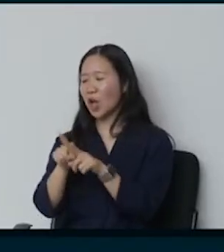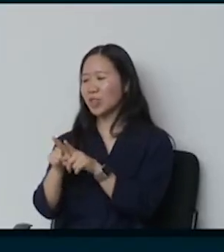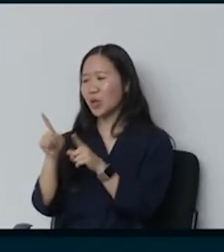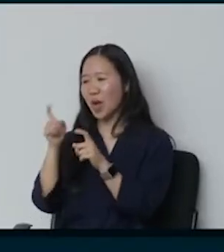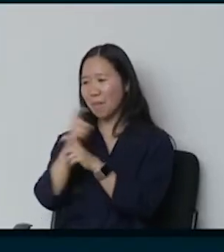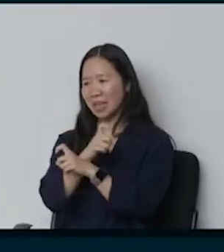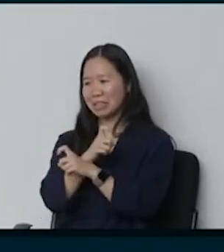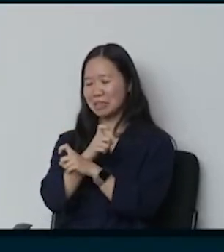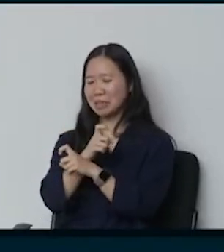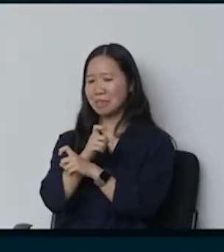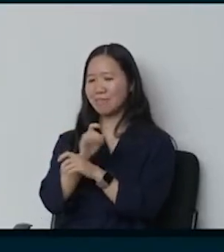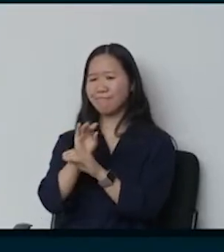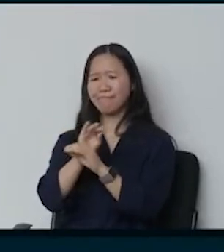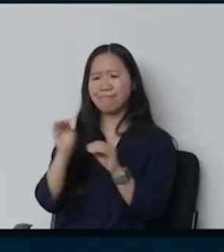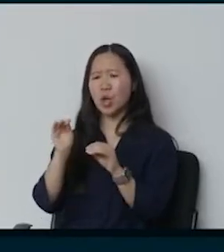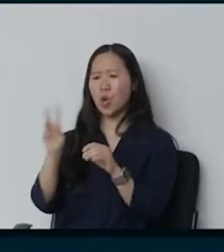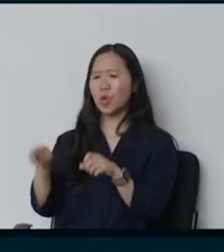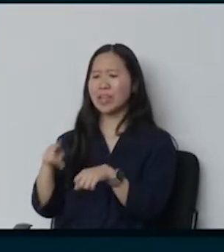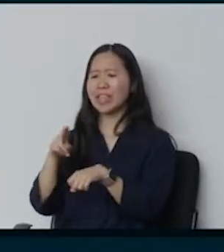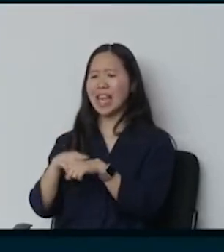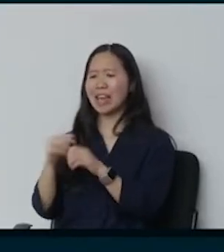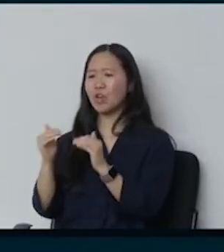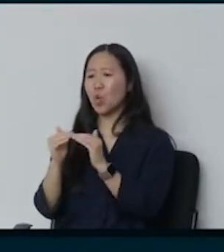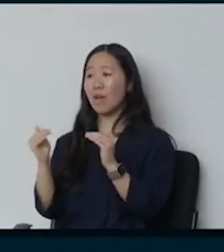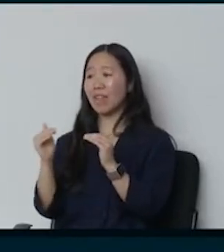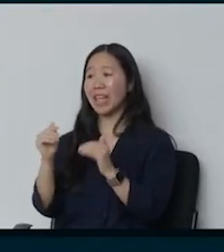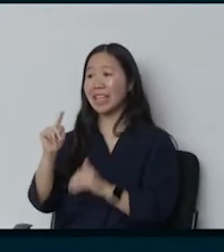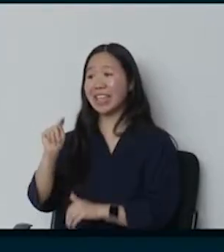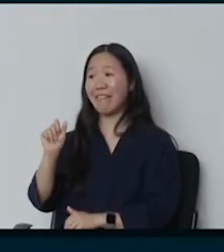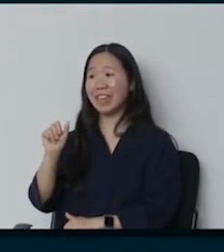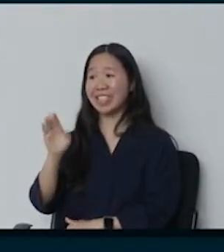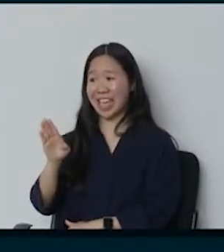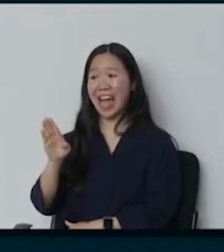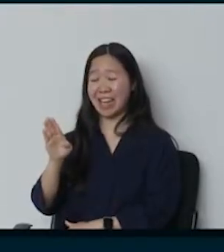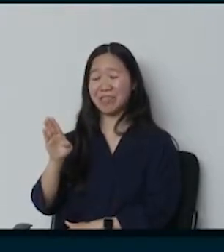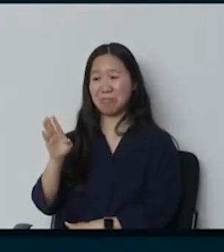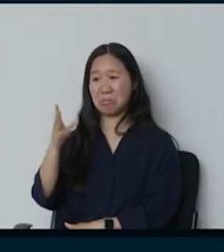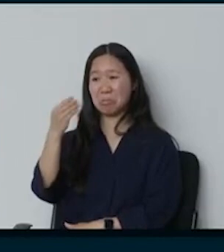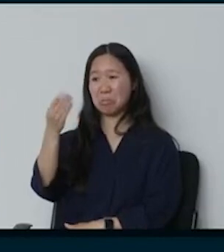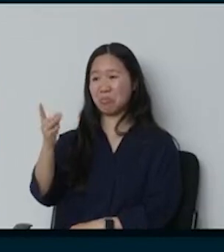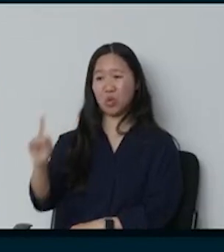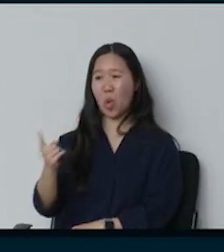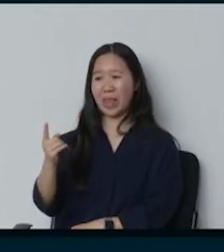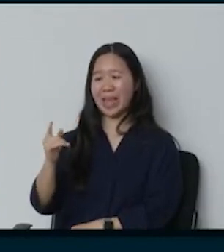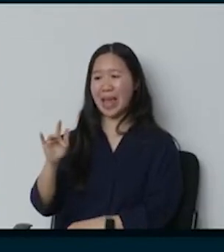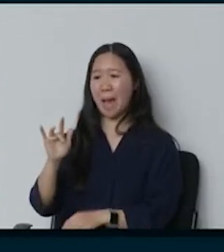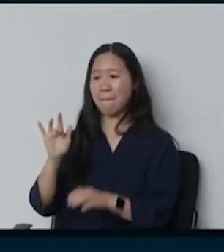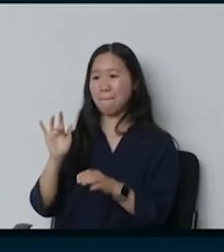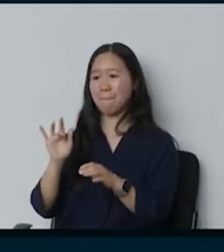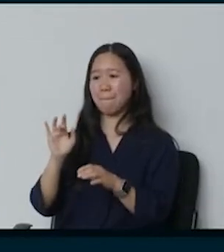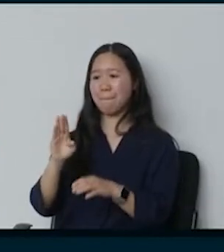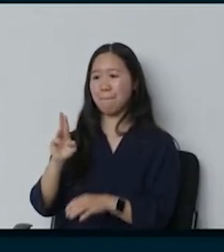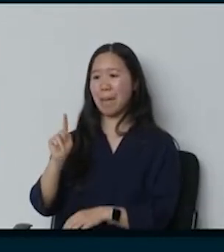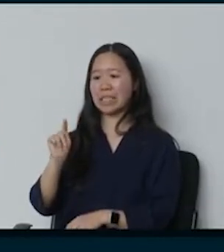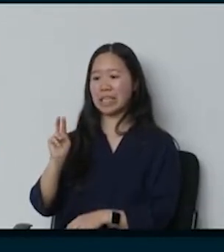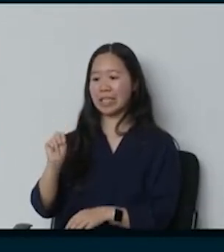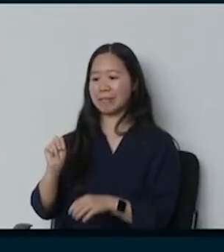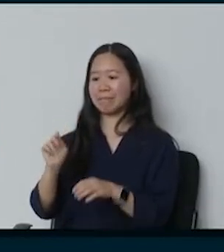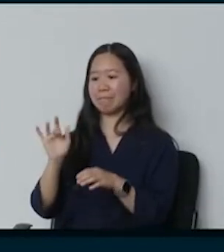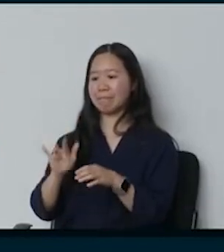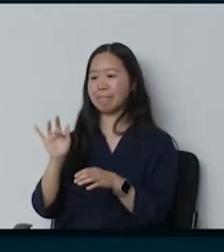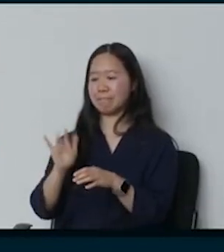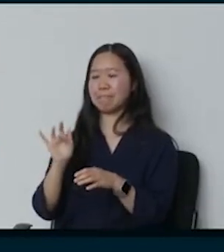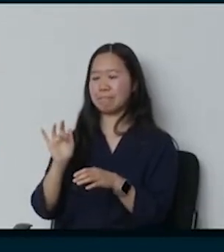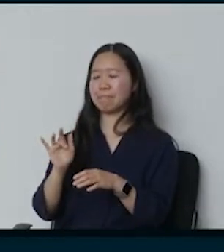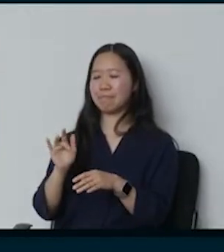There's no native equivalent of a tab. I don't know if you know, there's no native HTML equivalent to a tab. It's just buttons. But you can build a complex